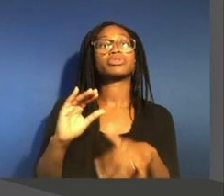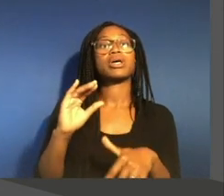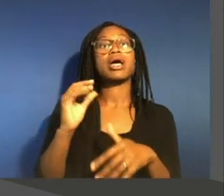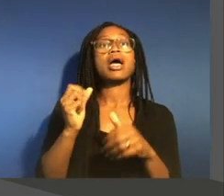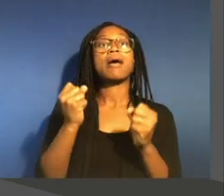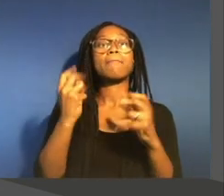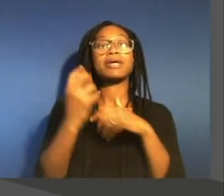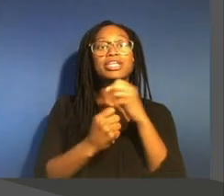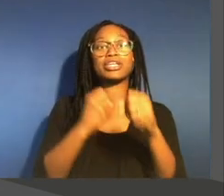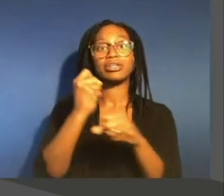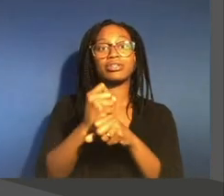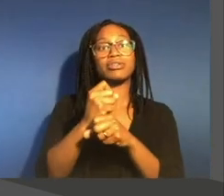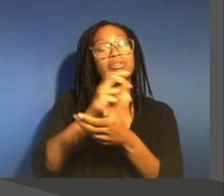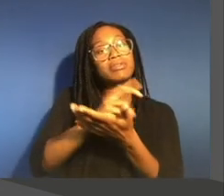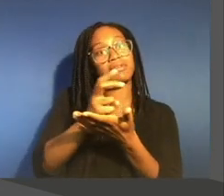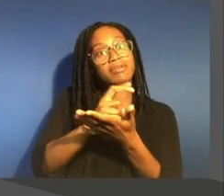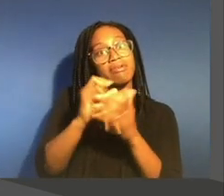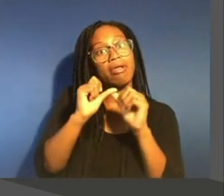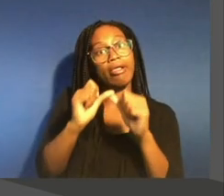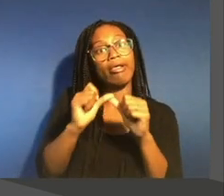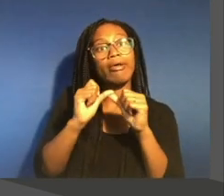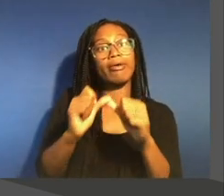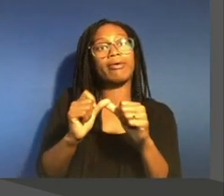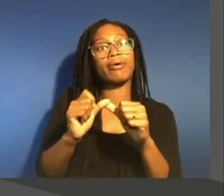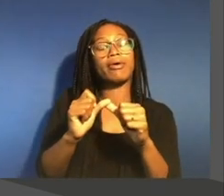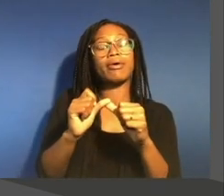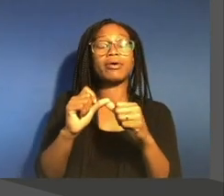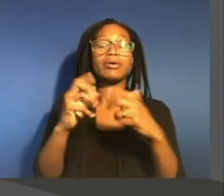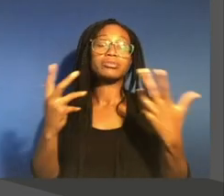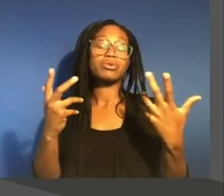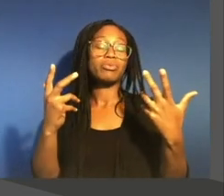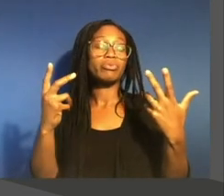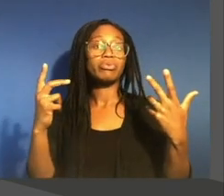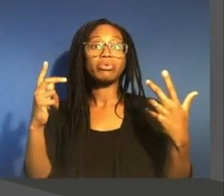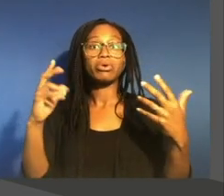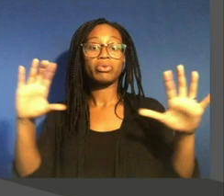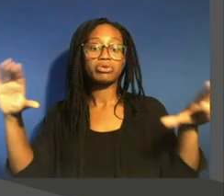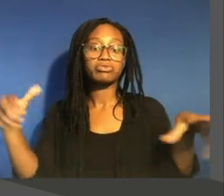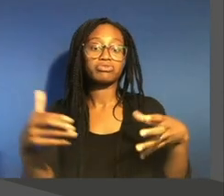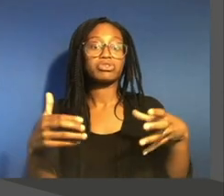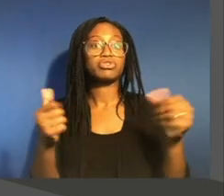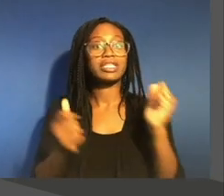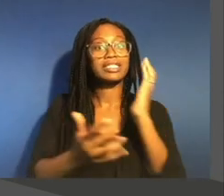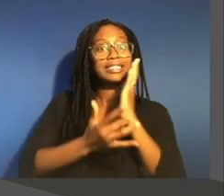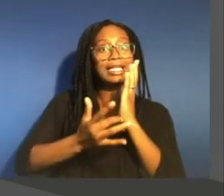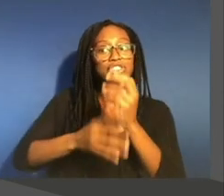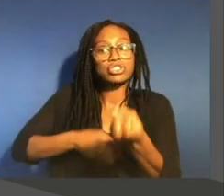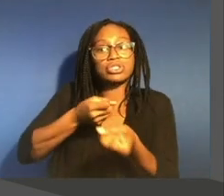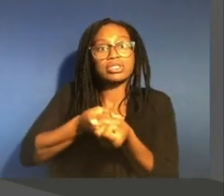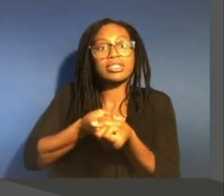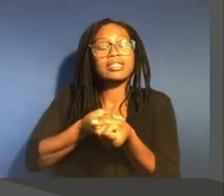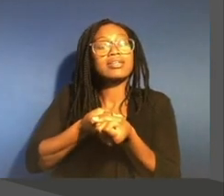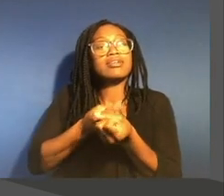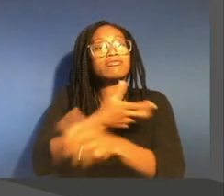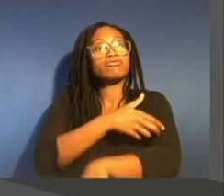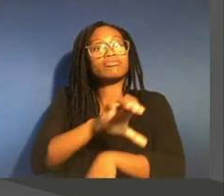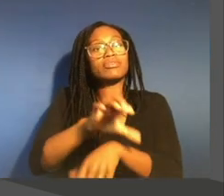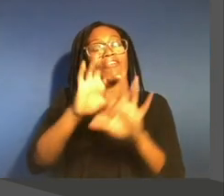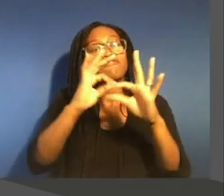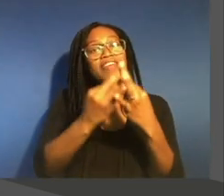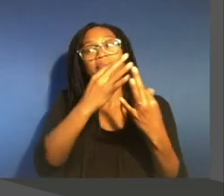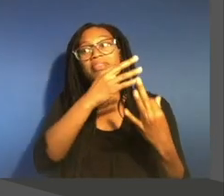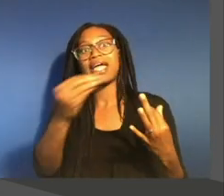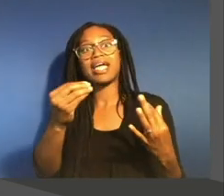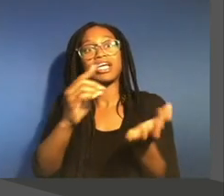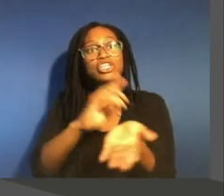epilepsy. And we are coming together to bring technology to empower families and doctors to identify potential